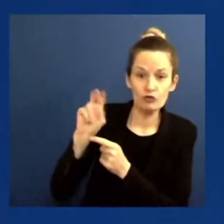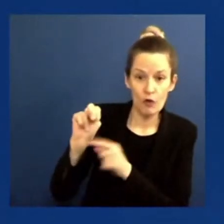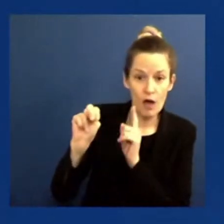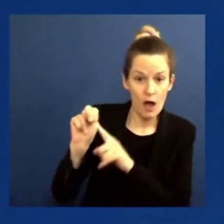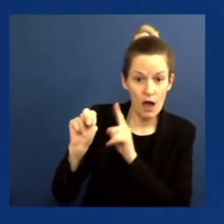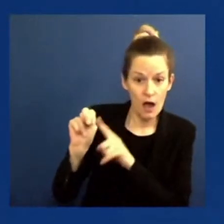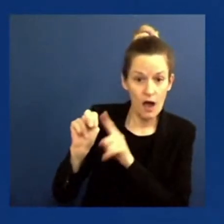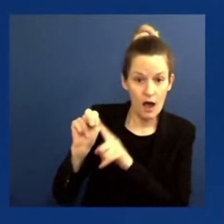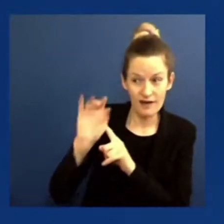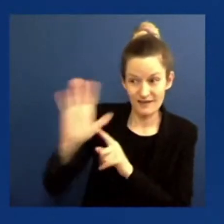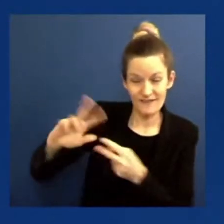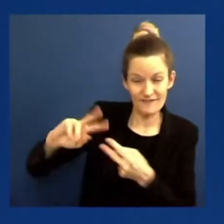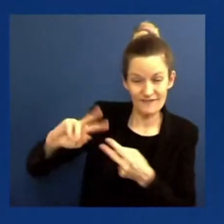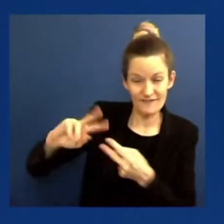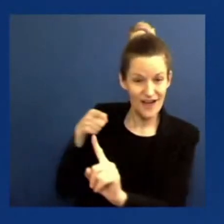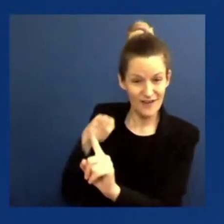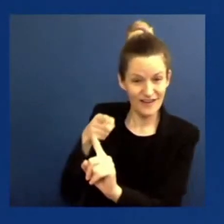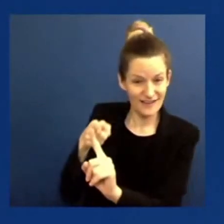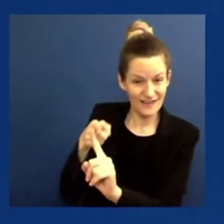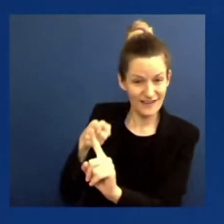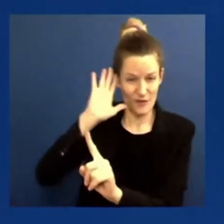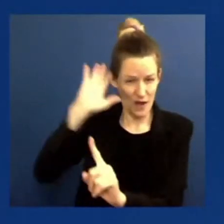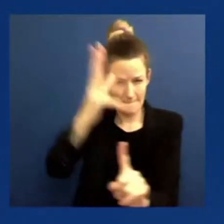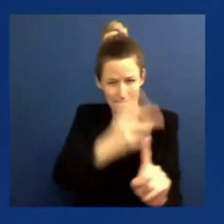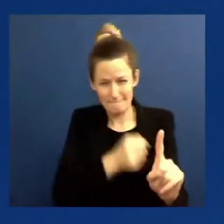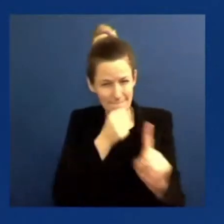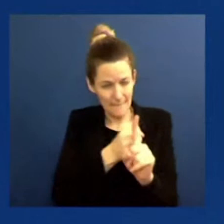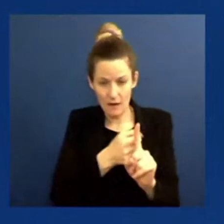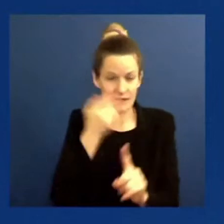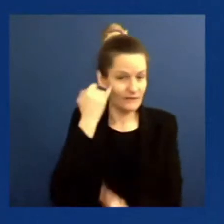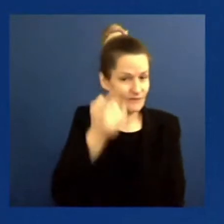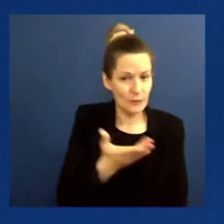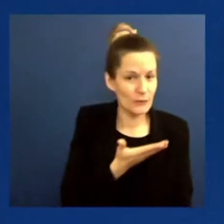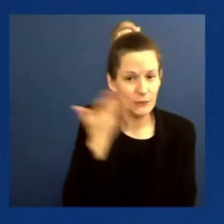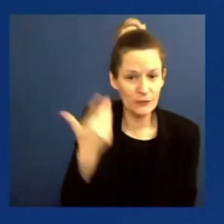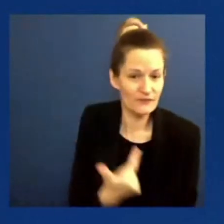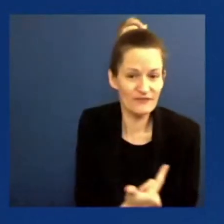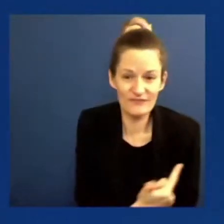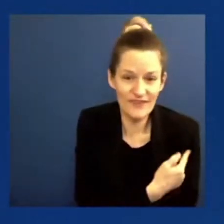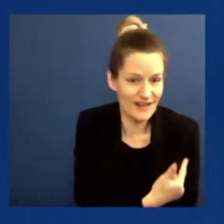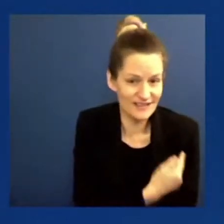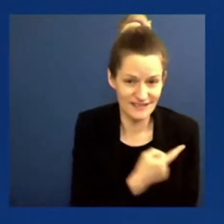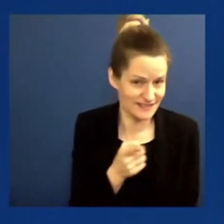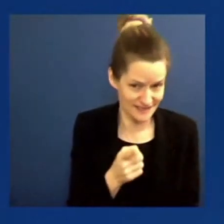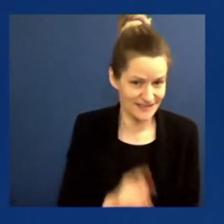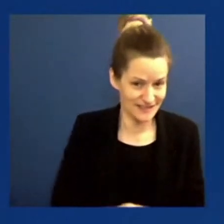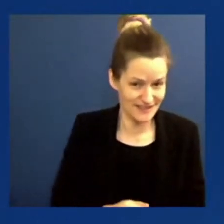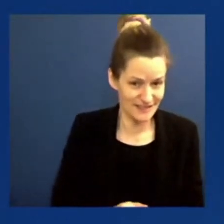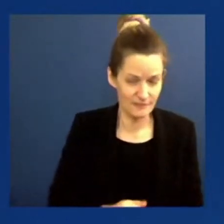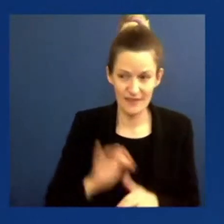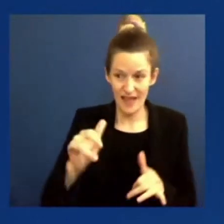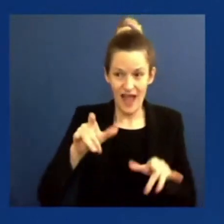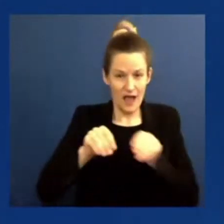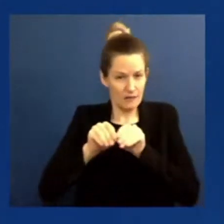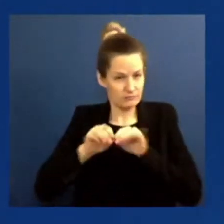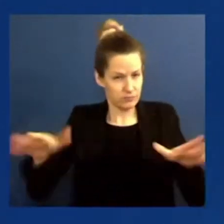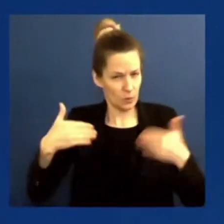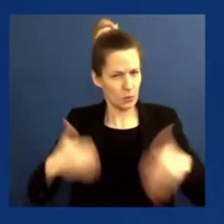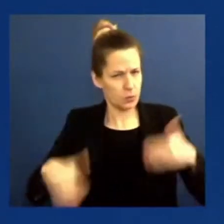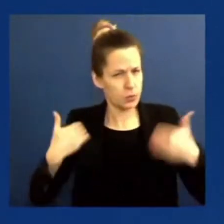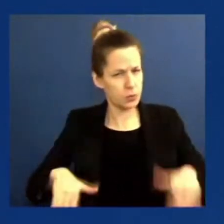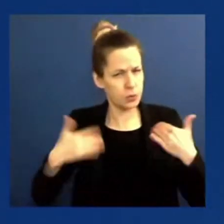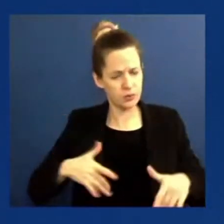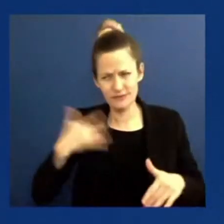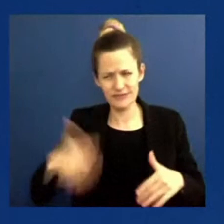vaccination, meaning those who are boosted when they are eligible. There are still millions of people who are eligible for a booster dose and